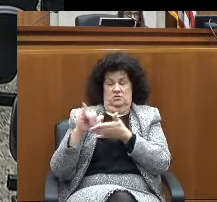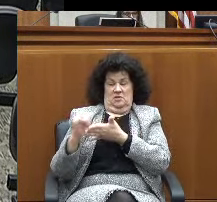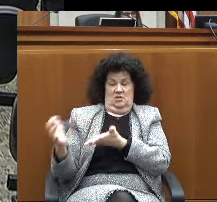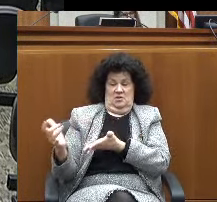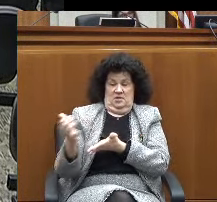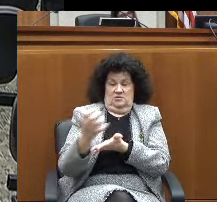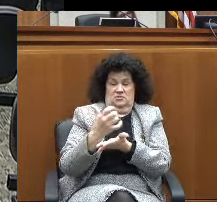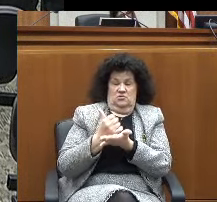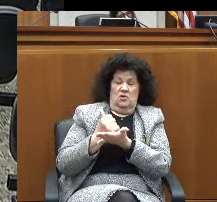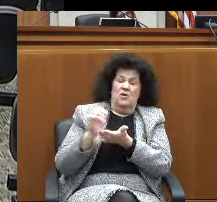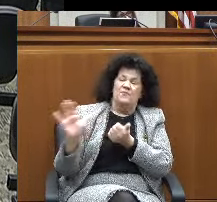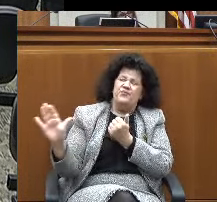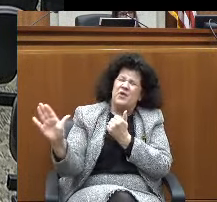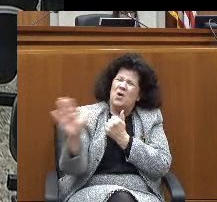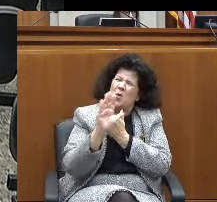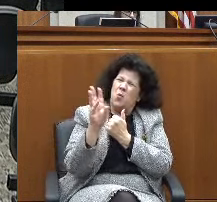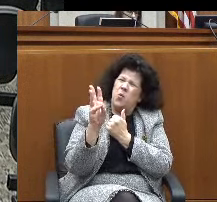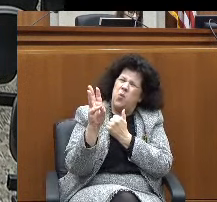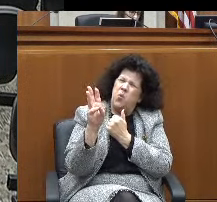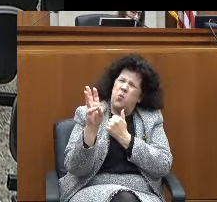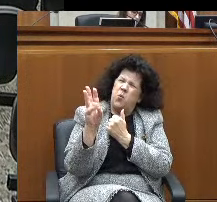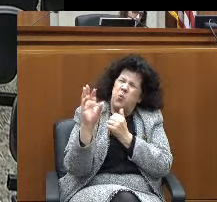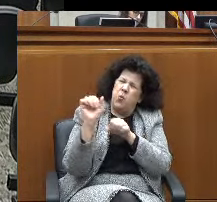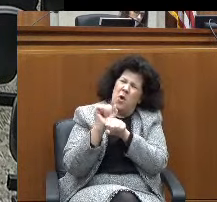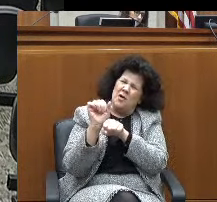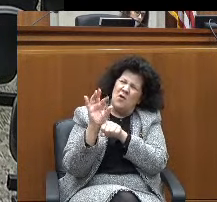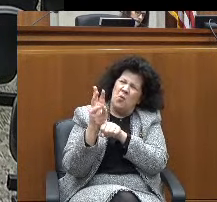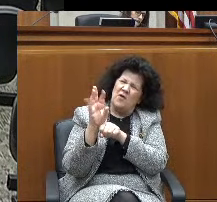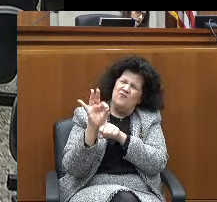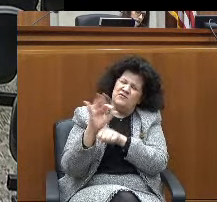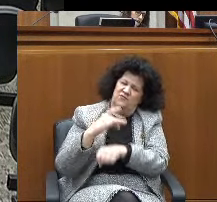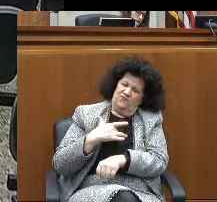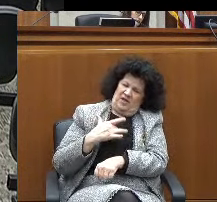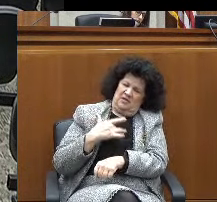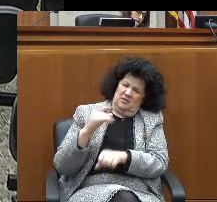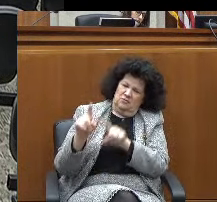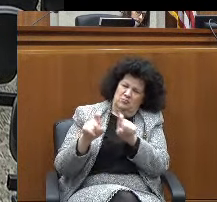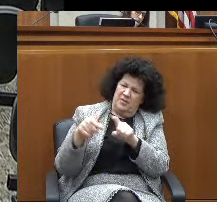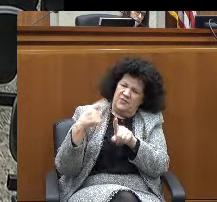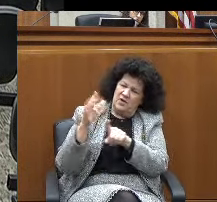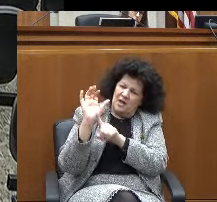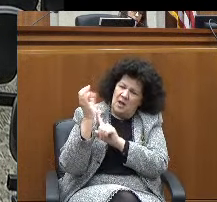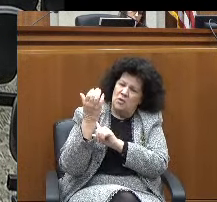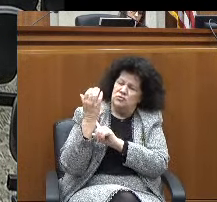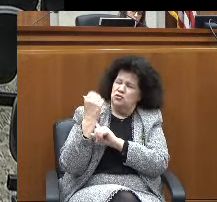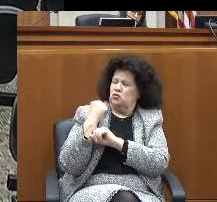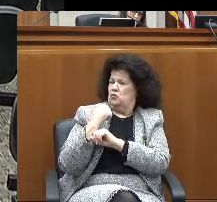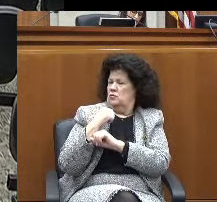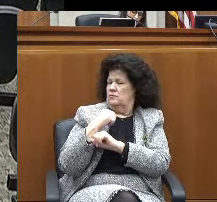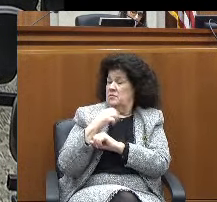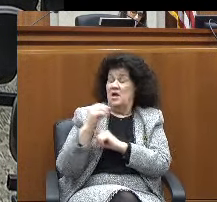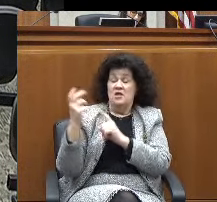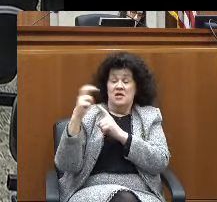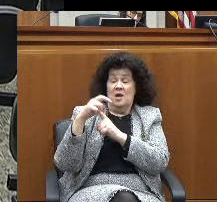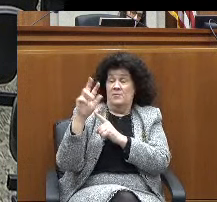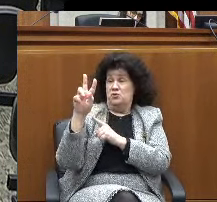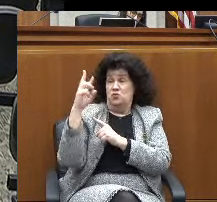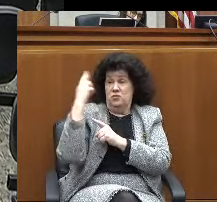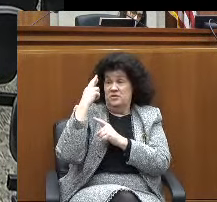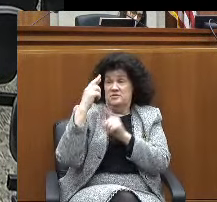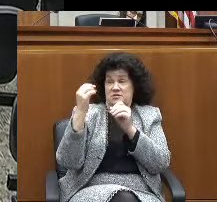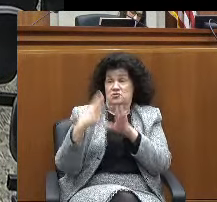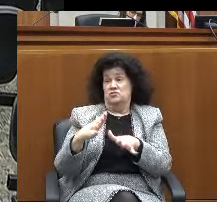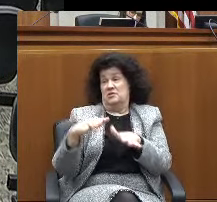of the workforce, and we asked them questions about climate and culture. And the two top reasons why teachers